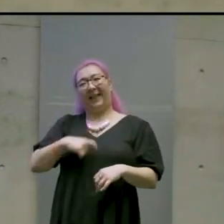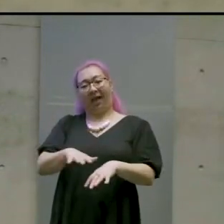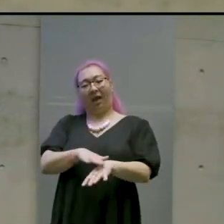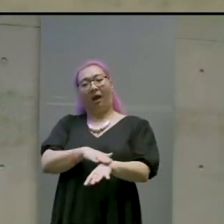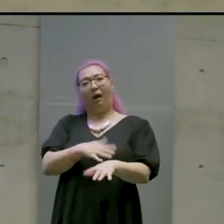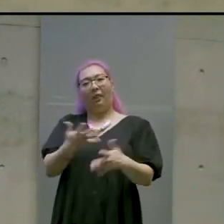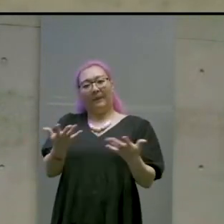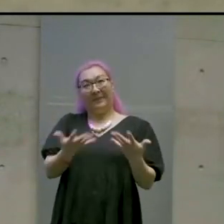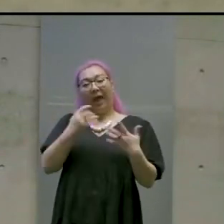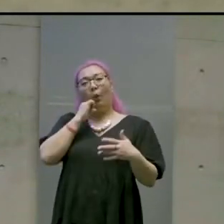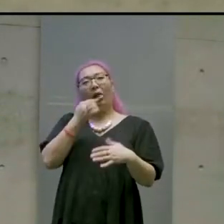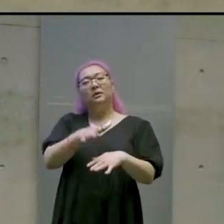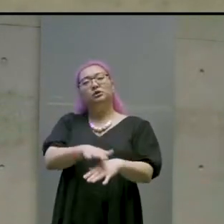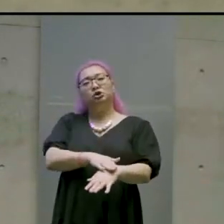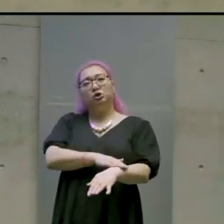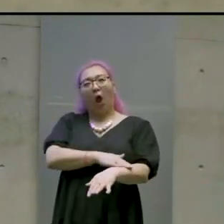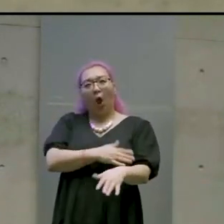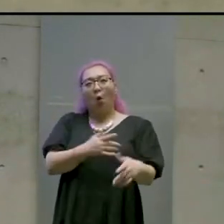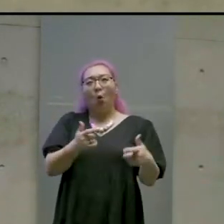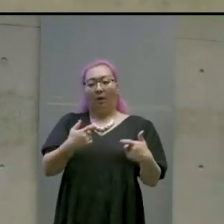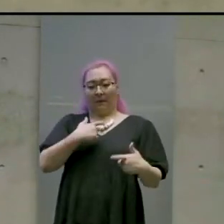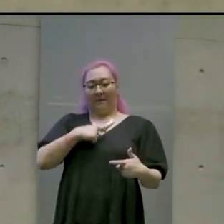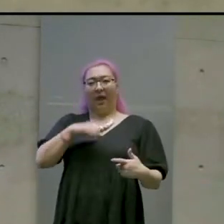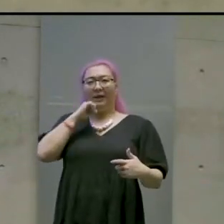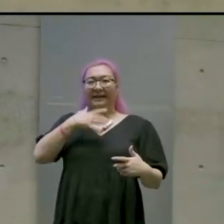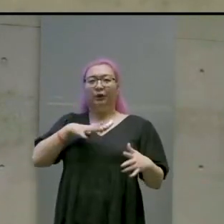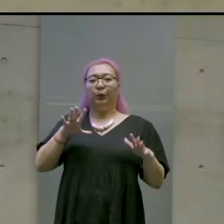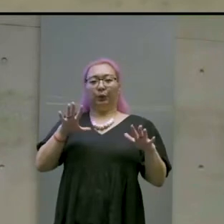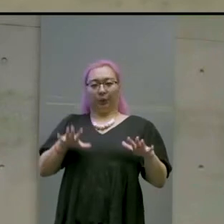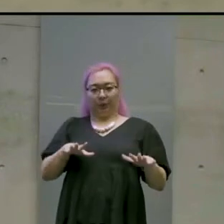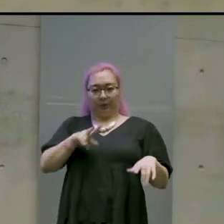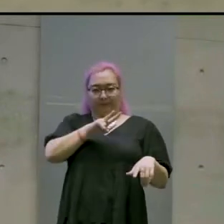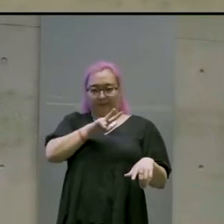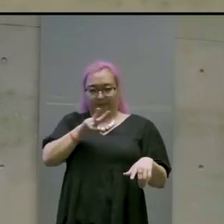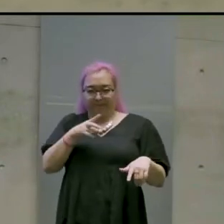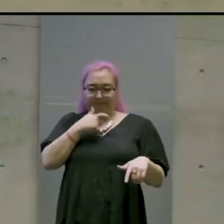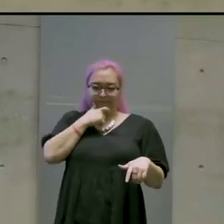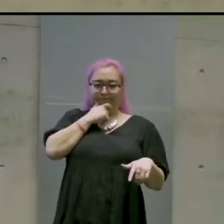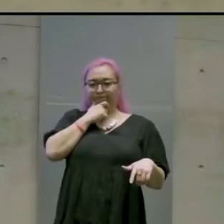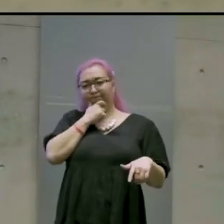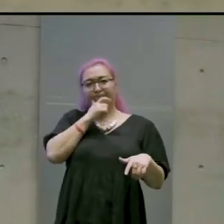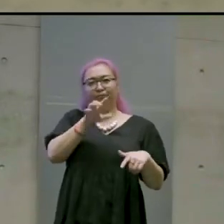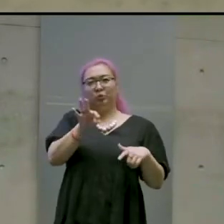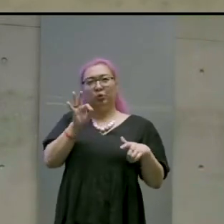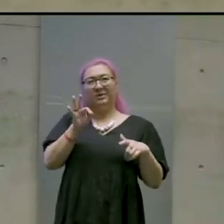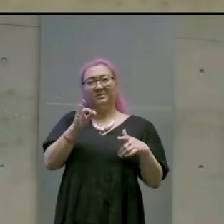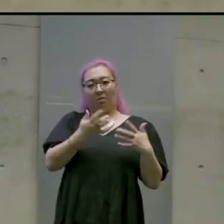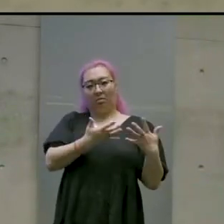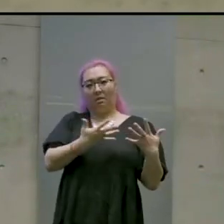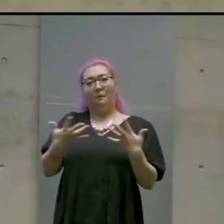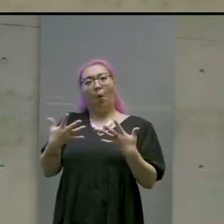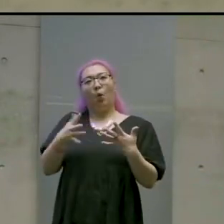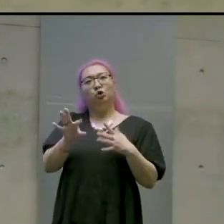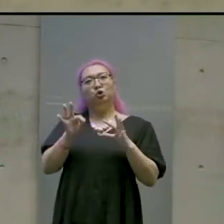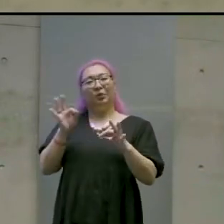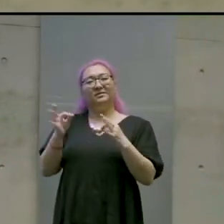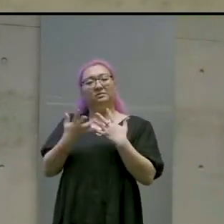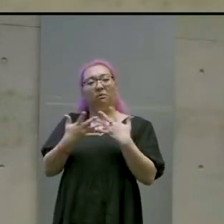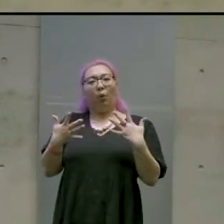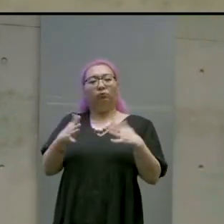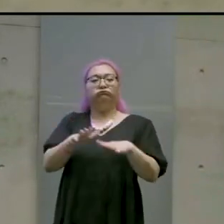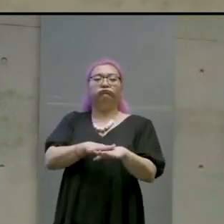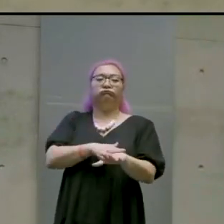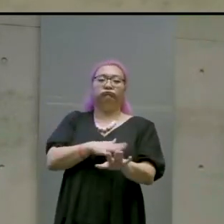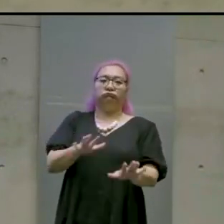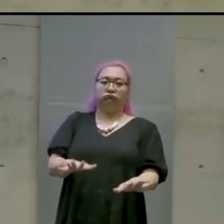of Planescape Torment, the question of what can change the nature of a man, right? That is what the whole game revolves around. And when you